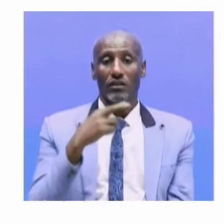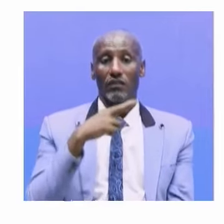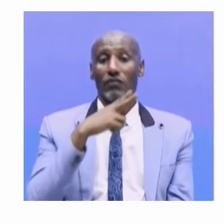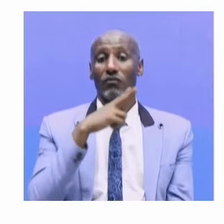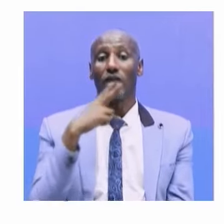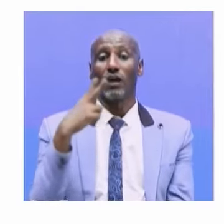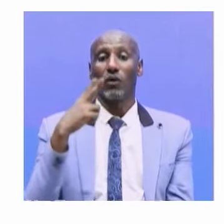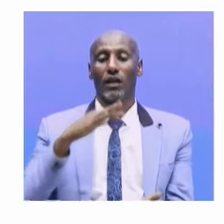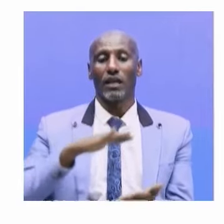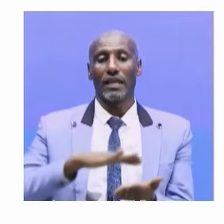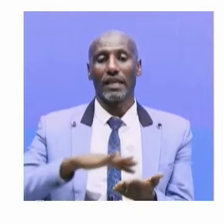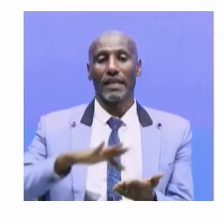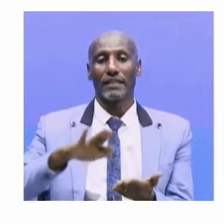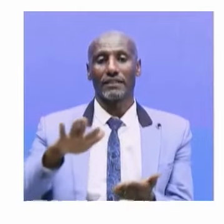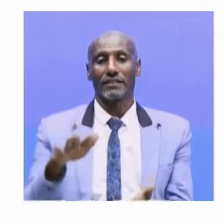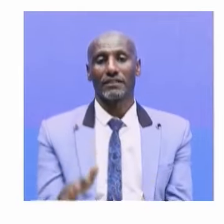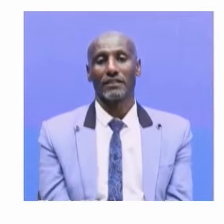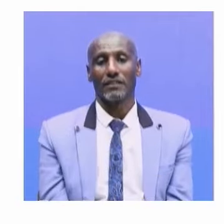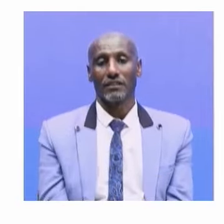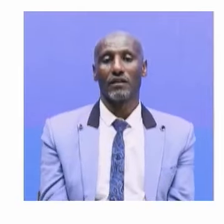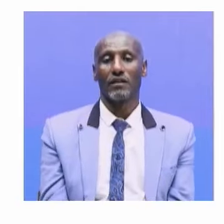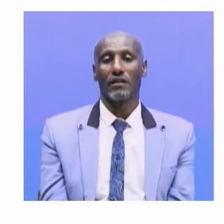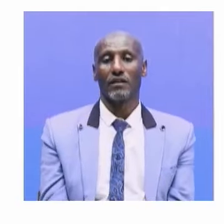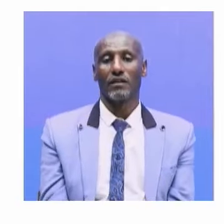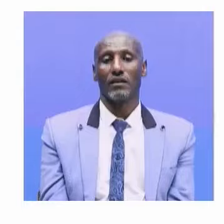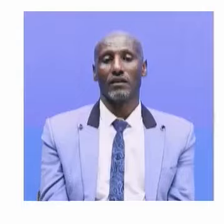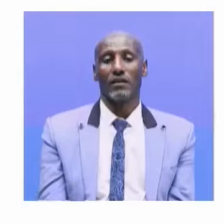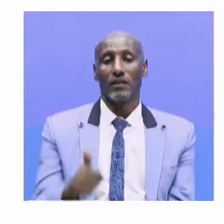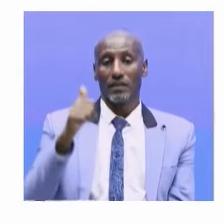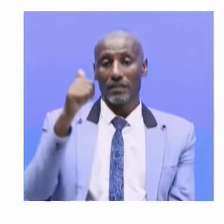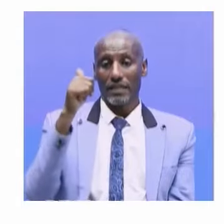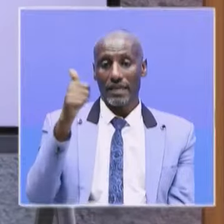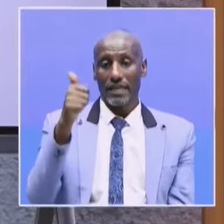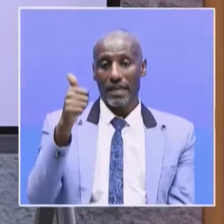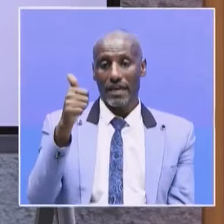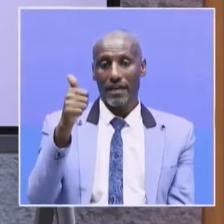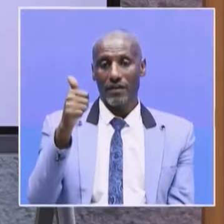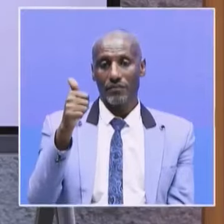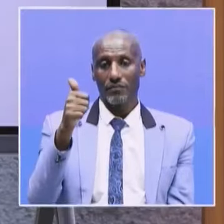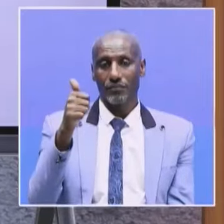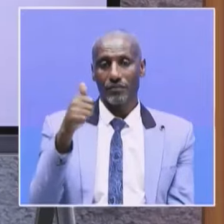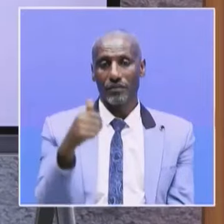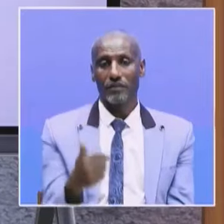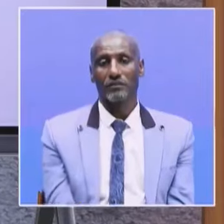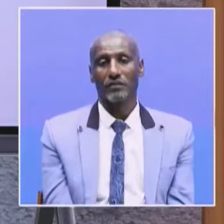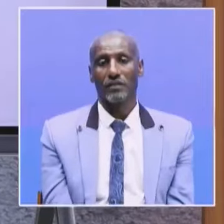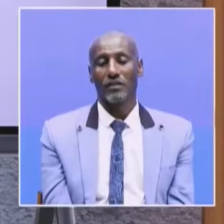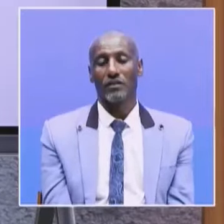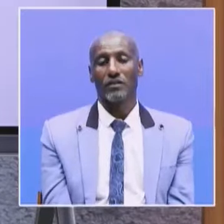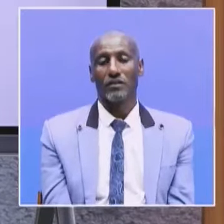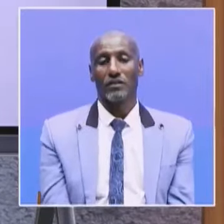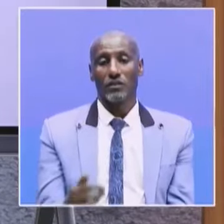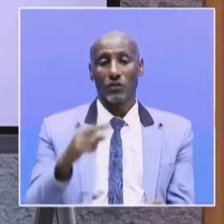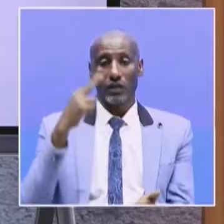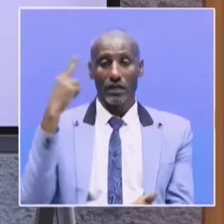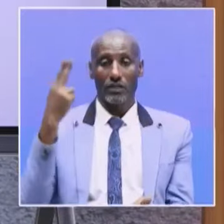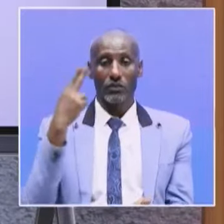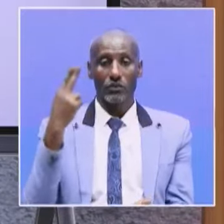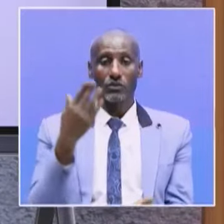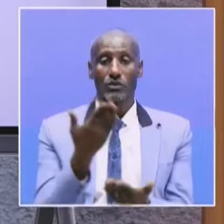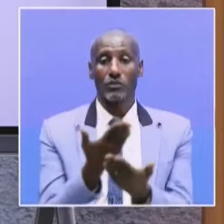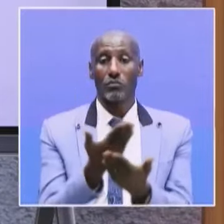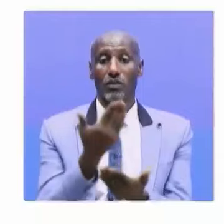what? Vowel letters. Let us continue. When we come to the second one, it is A. We can use